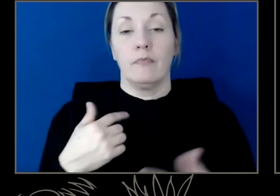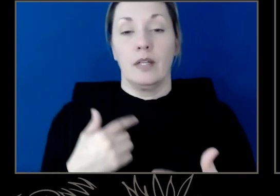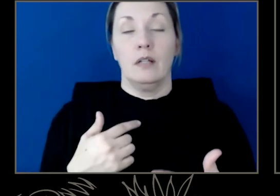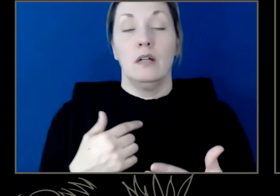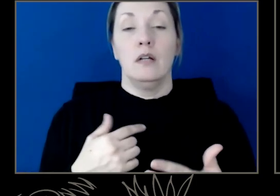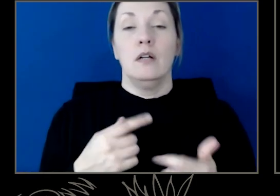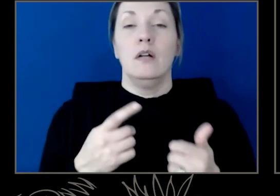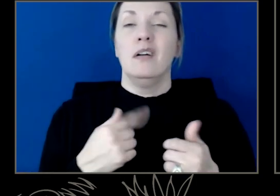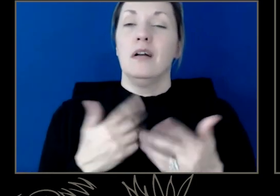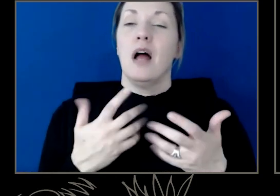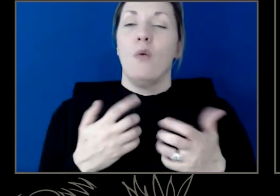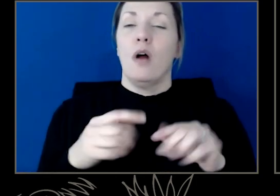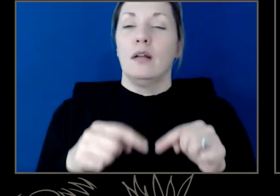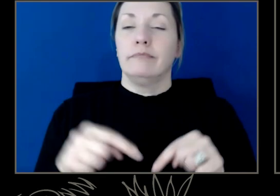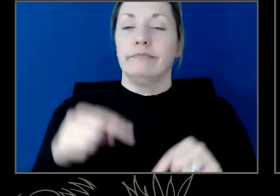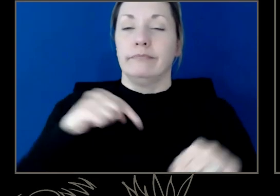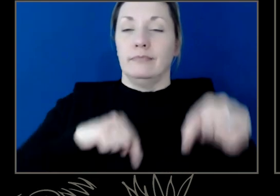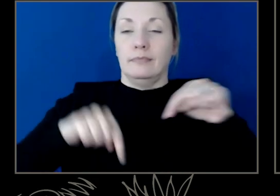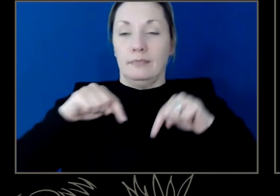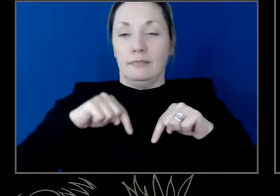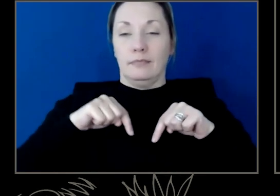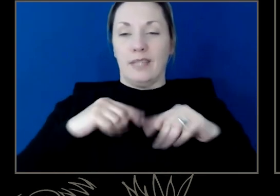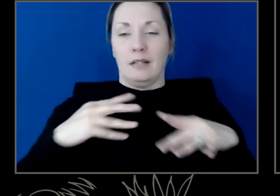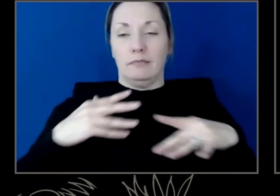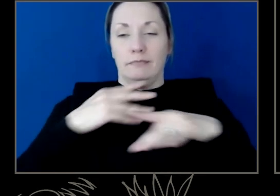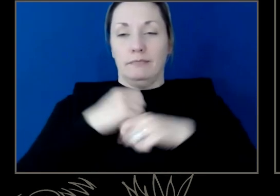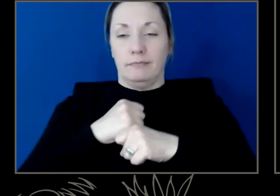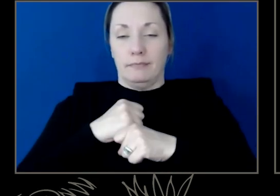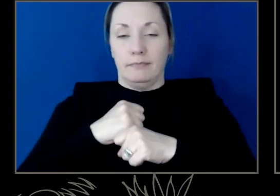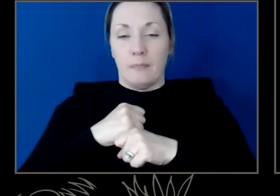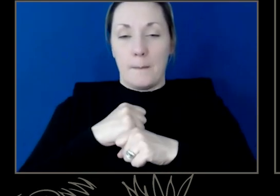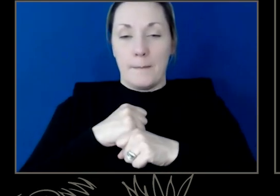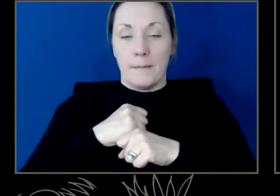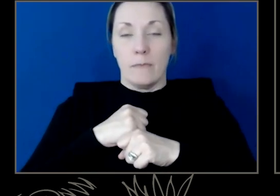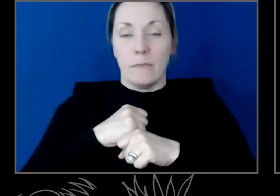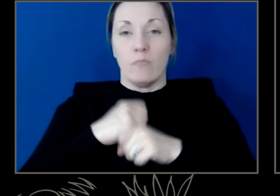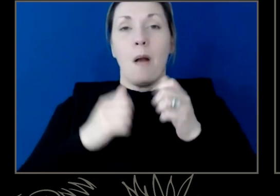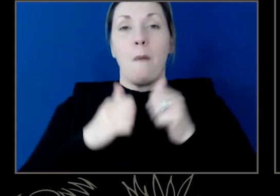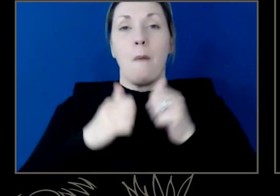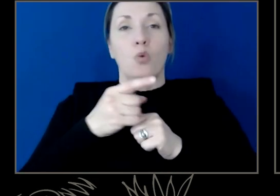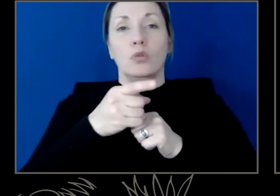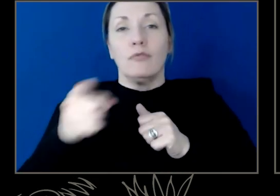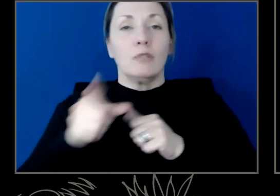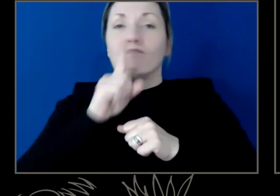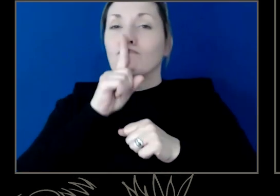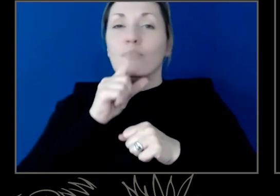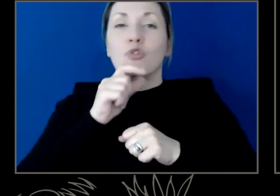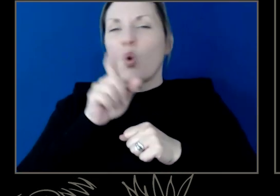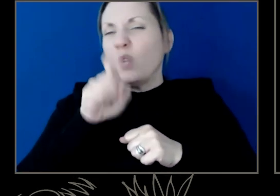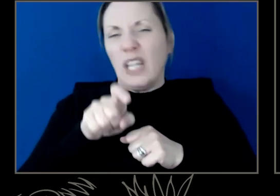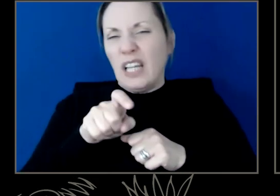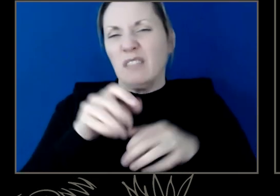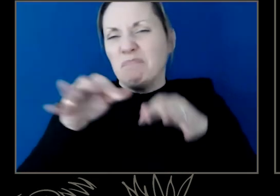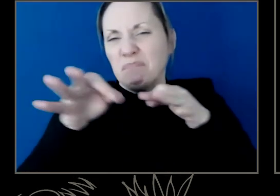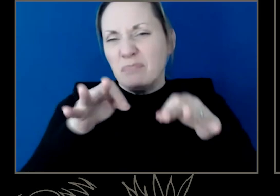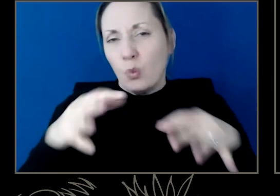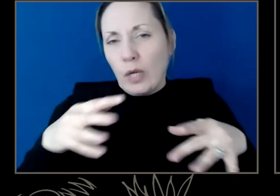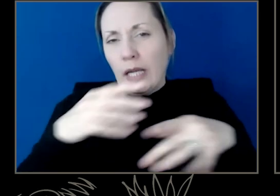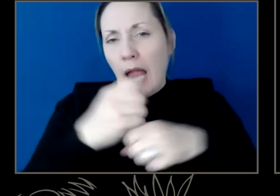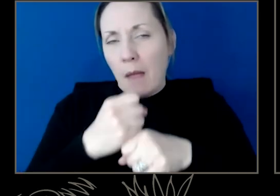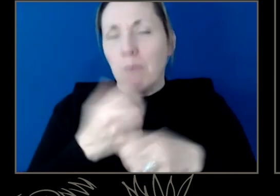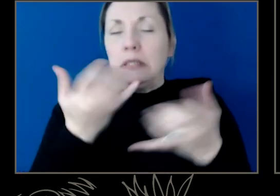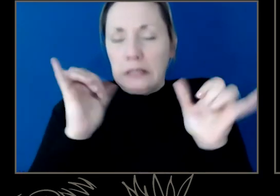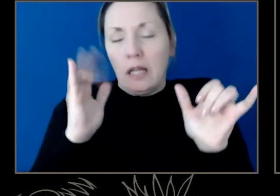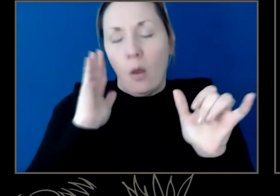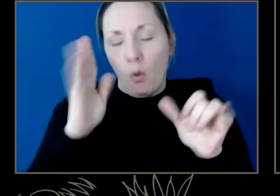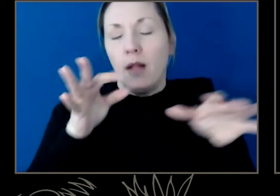want to do a little step back, and I want to do a little recap. Most of you don't need this recap, but let's still go